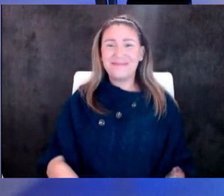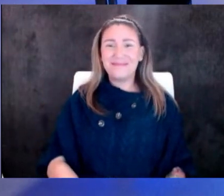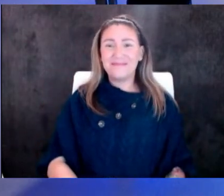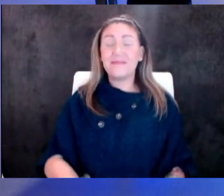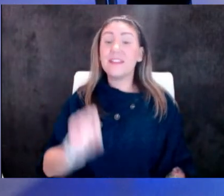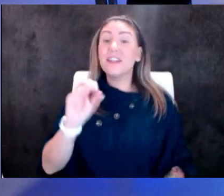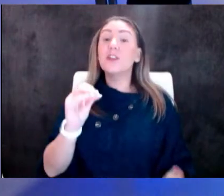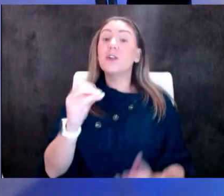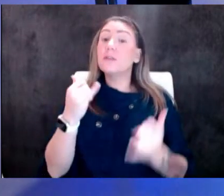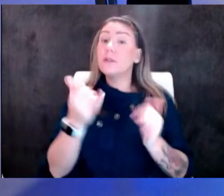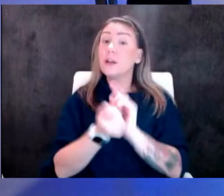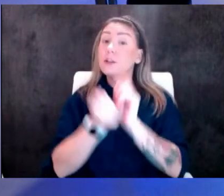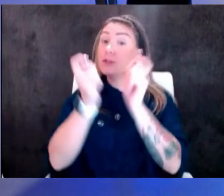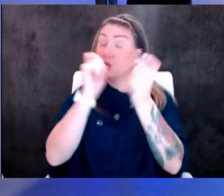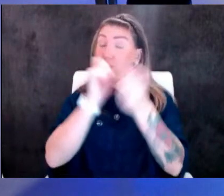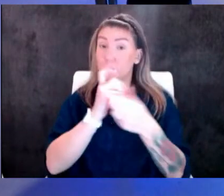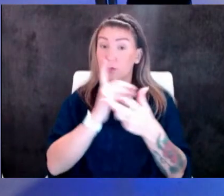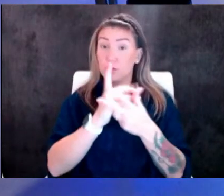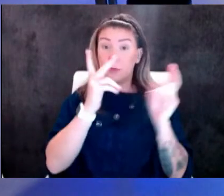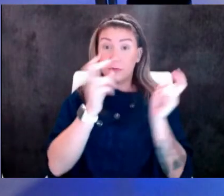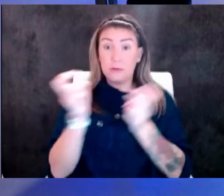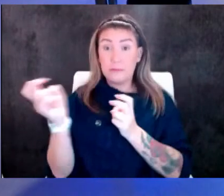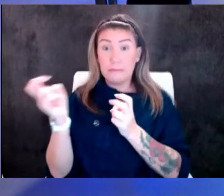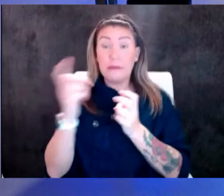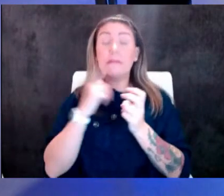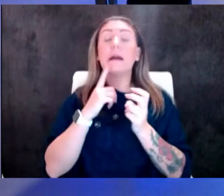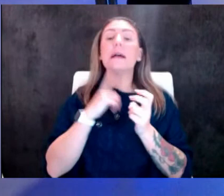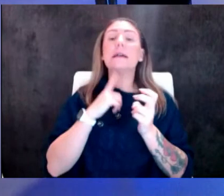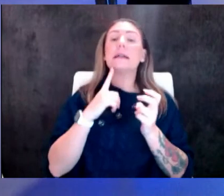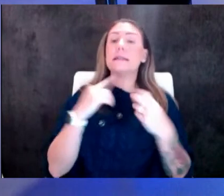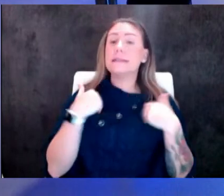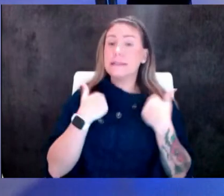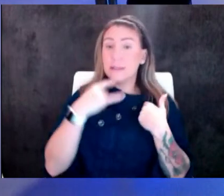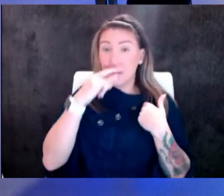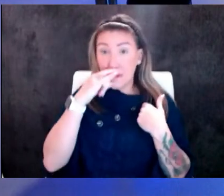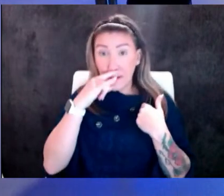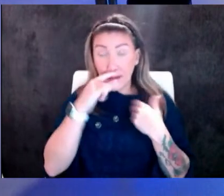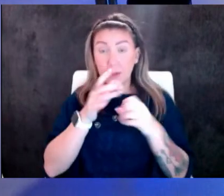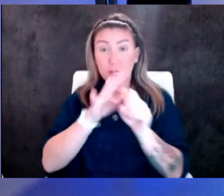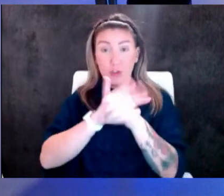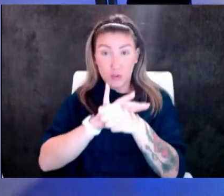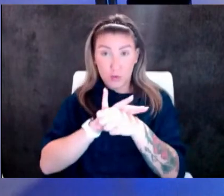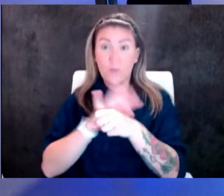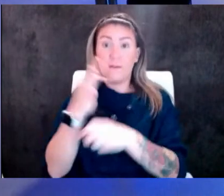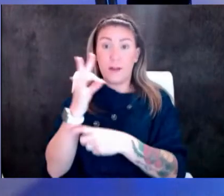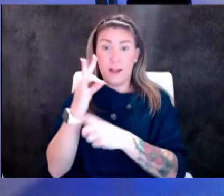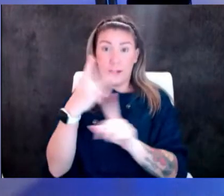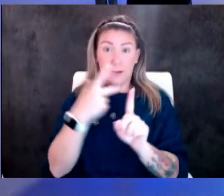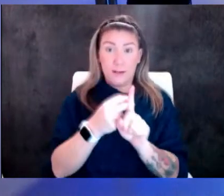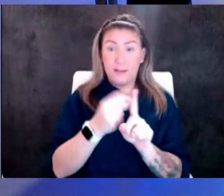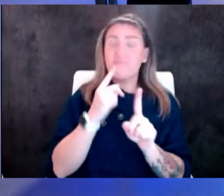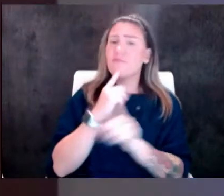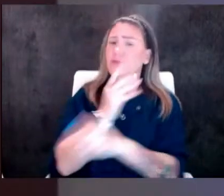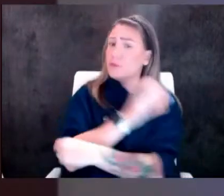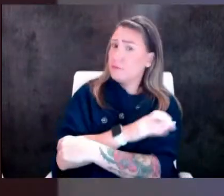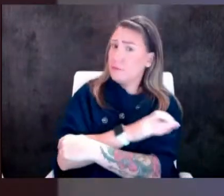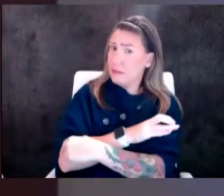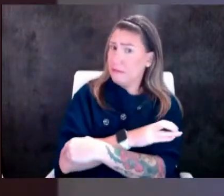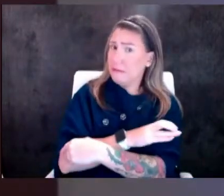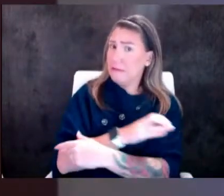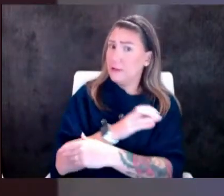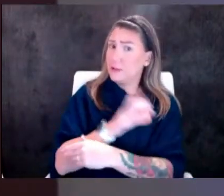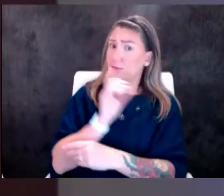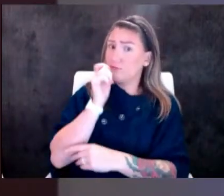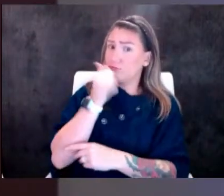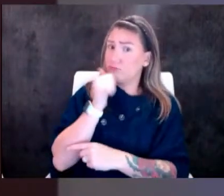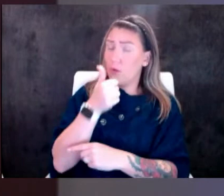little bit. Let's talk about youngsters getting the COVID-19 vaccine. There's a clinic scheduled for tomorrow. Dr. Lauer, talk to us about that. So here at KU, we are